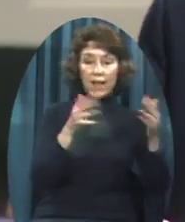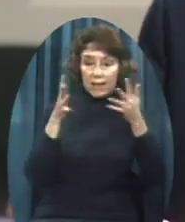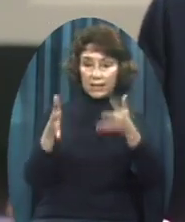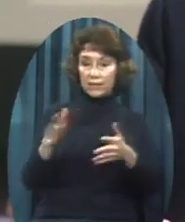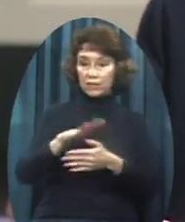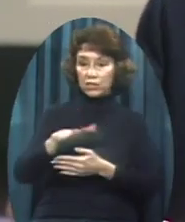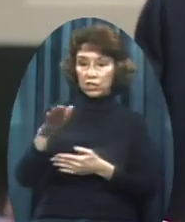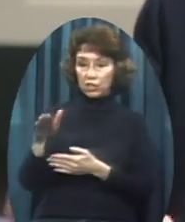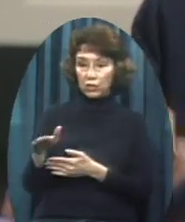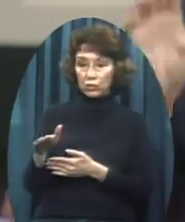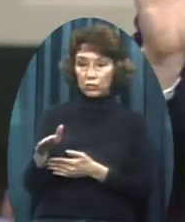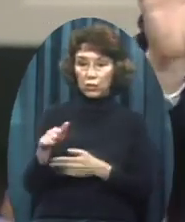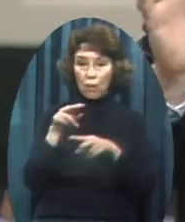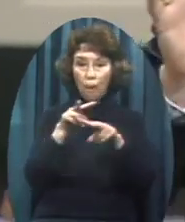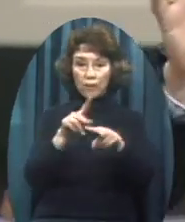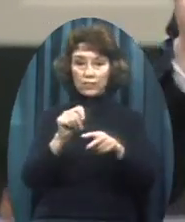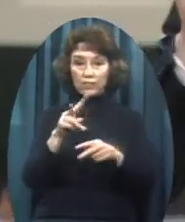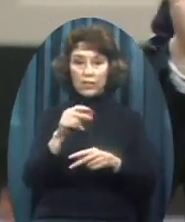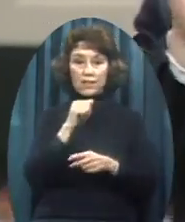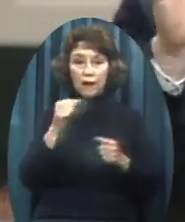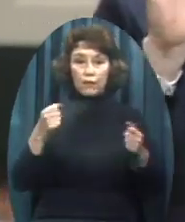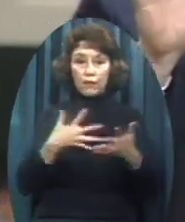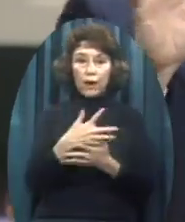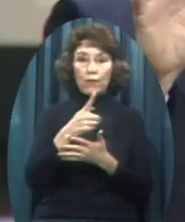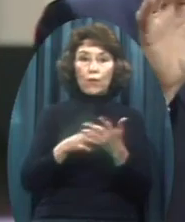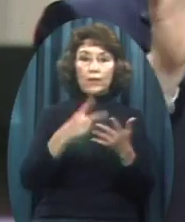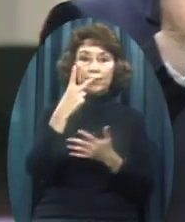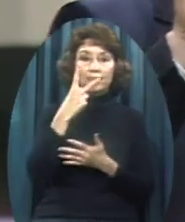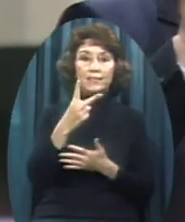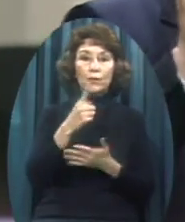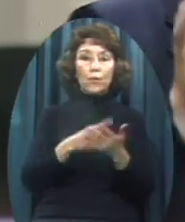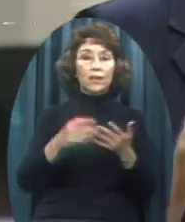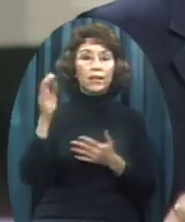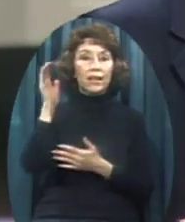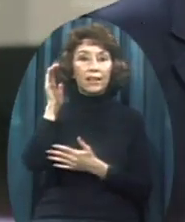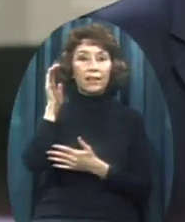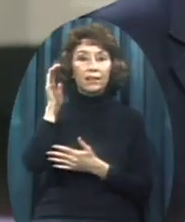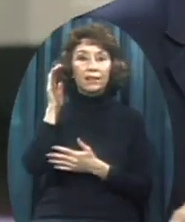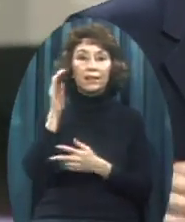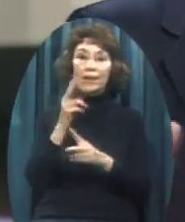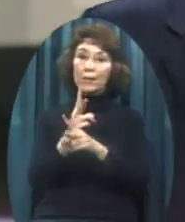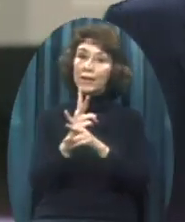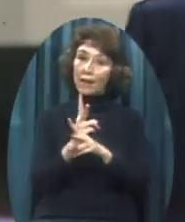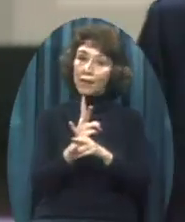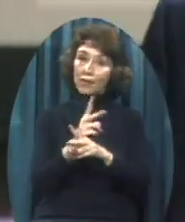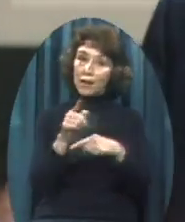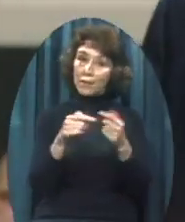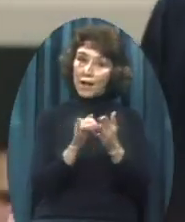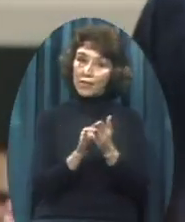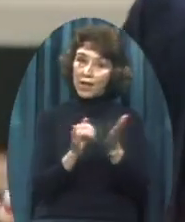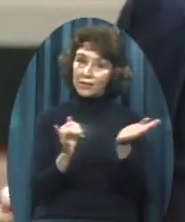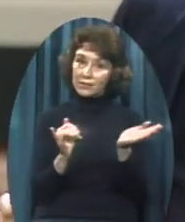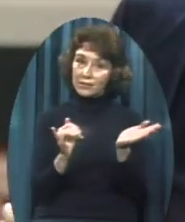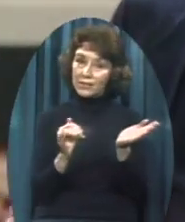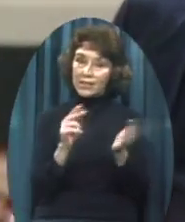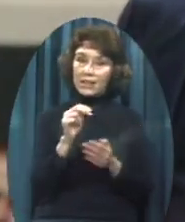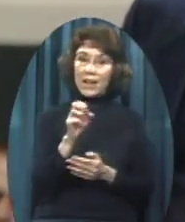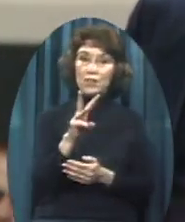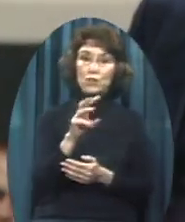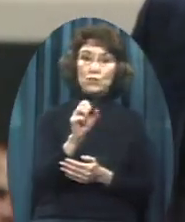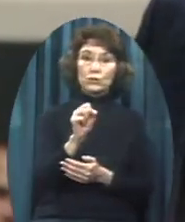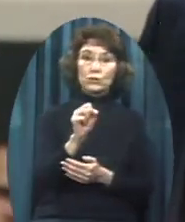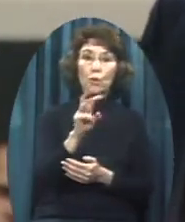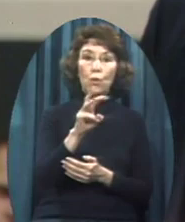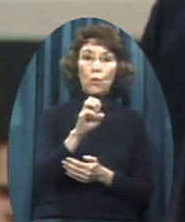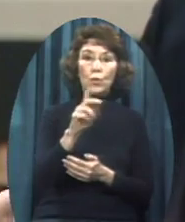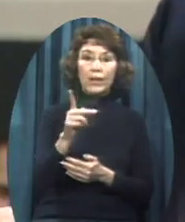hear. Now, I'm not sure that's true. You check it out carefully before you take that as the gospel. Newsweek said it's squeaky clean. It may be, it may